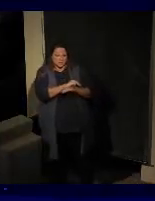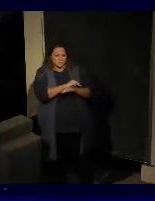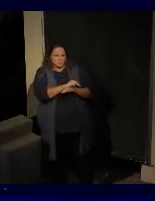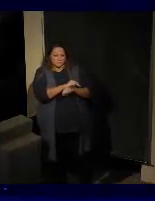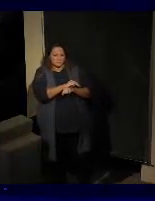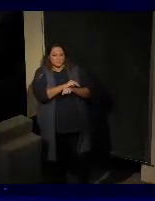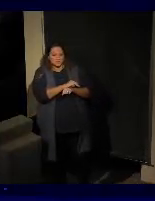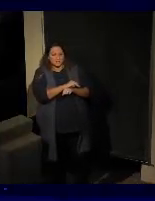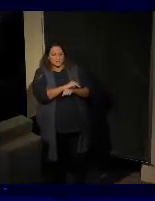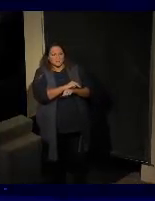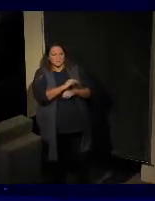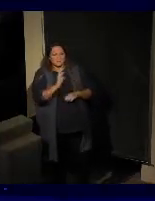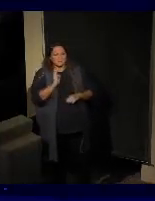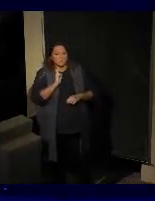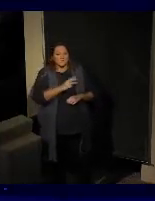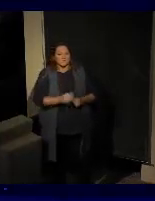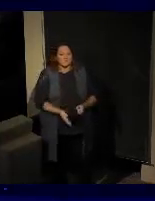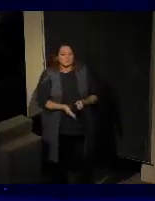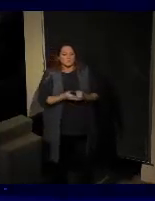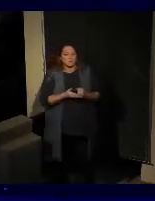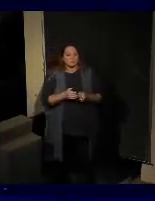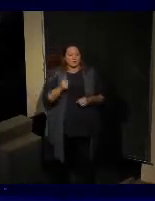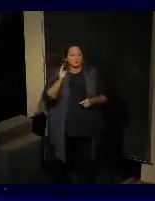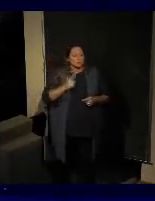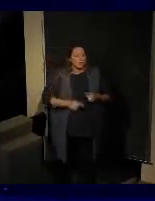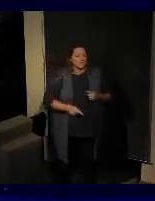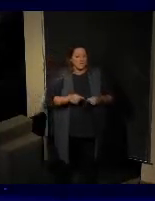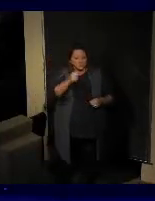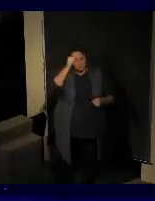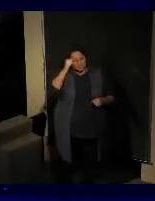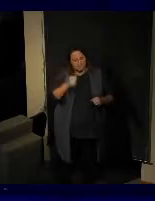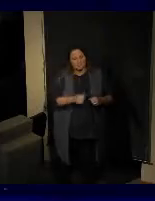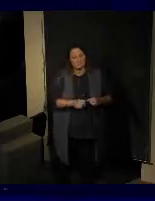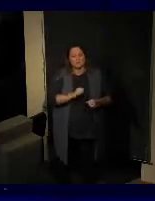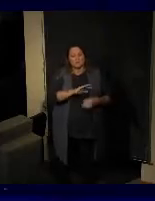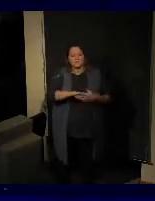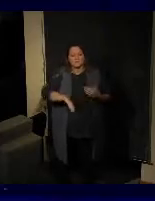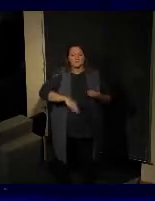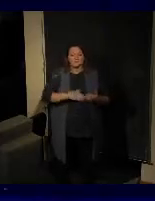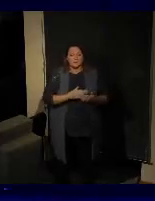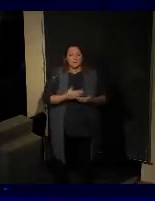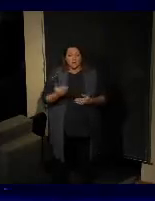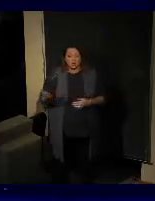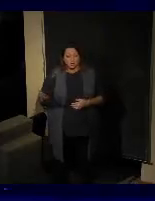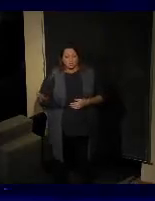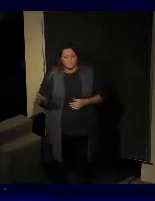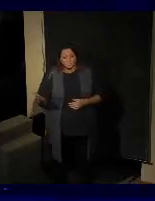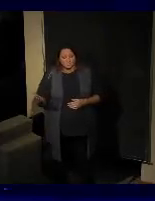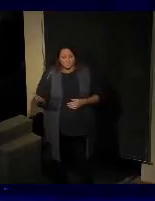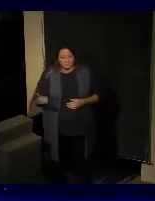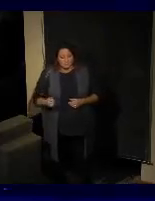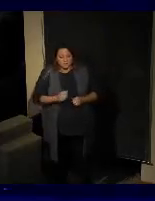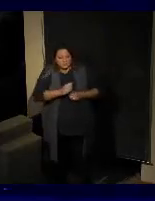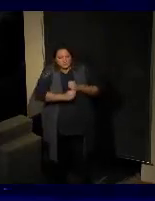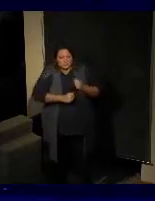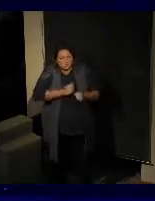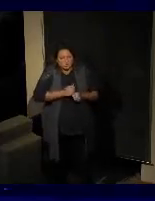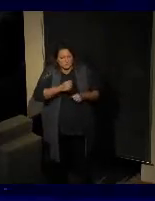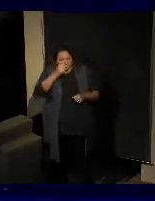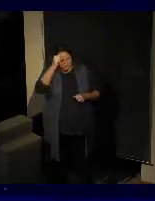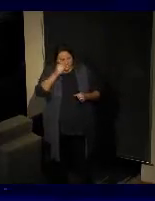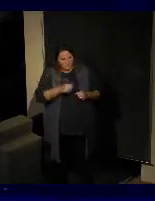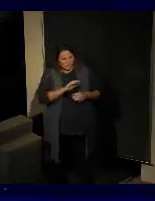you remember it? Probably not. I would struggle to remember all of the names